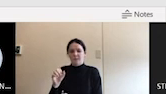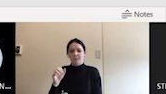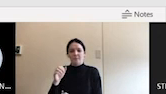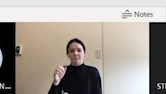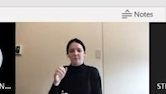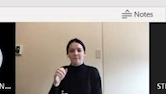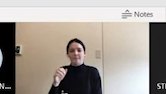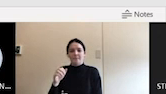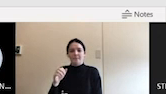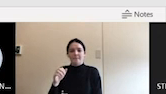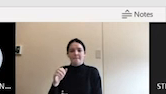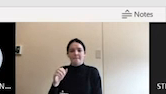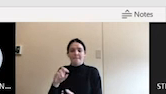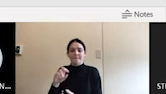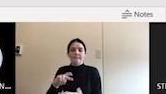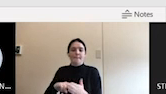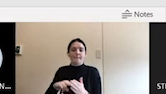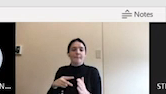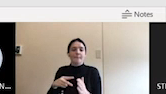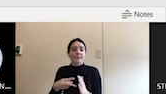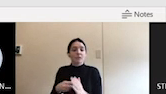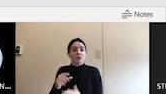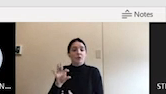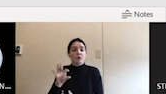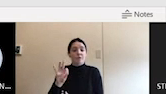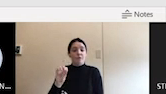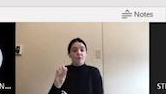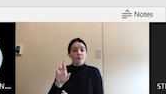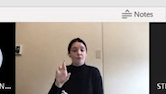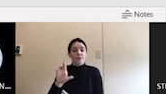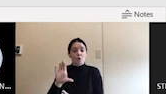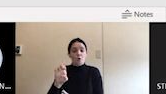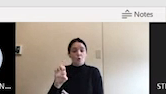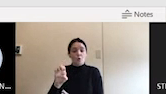force generated